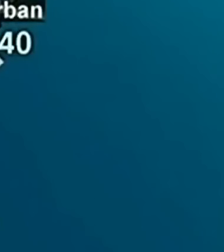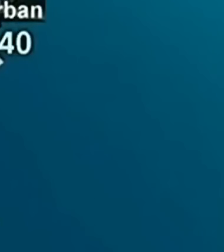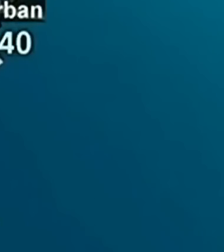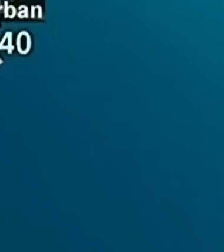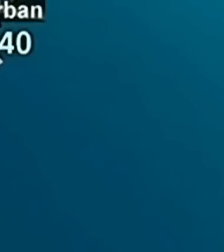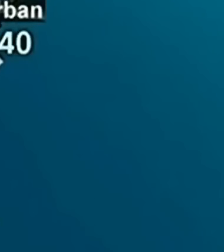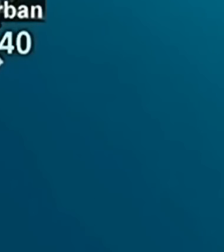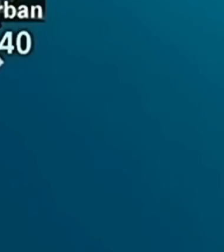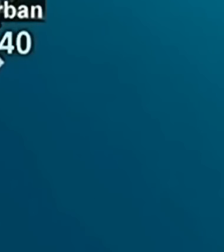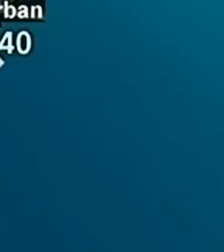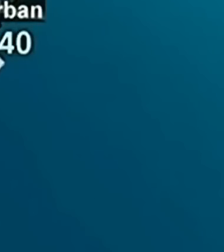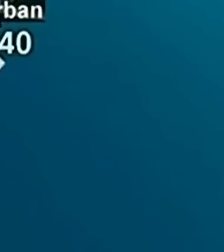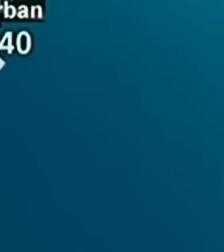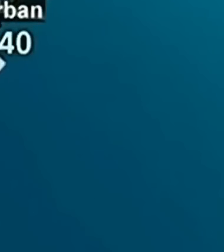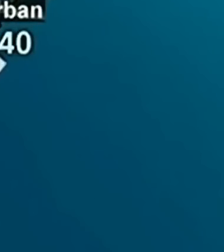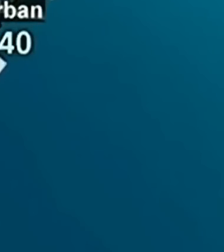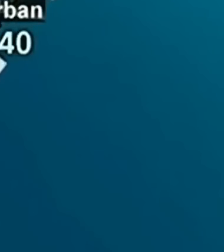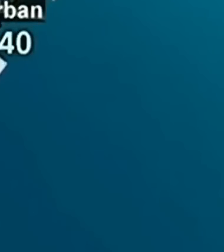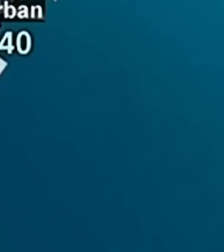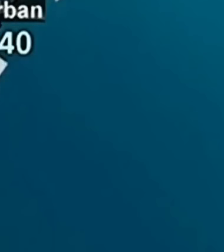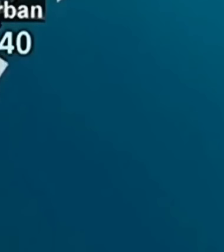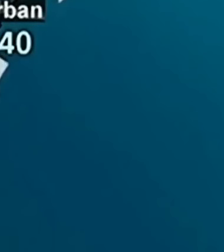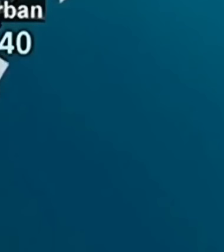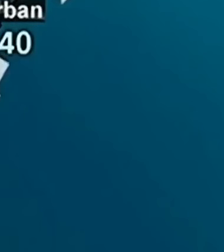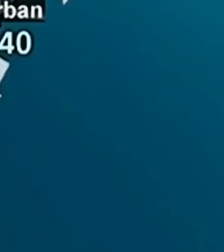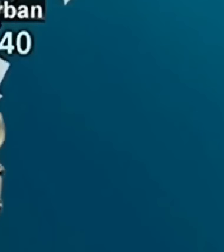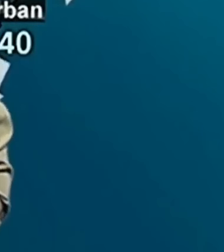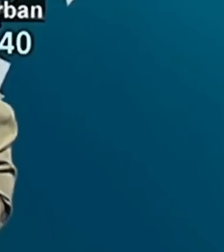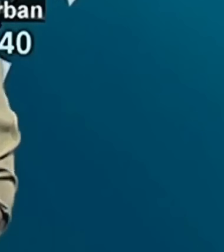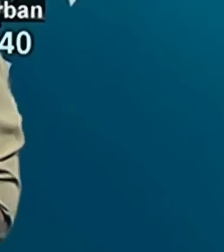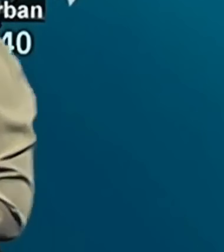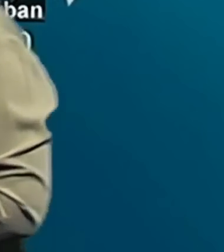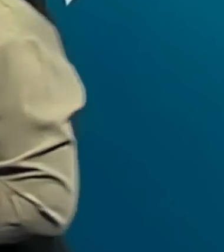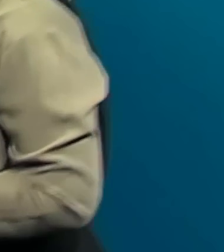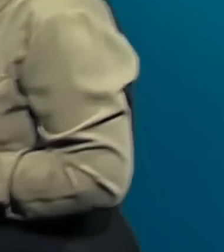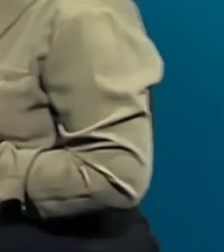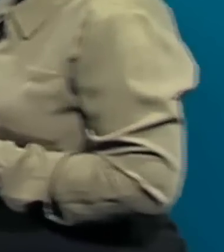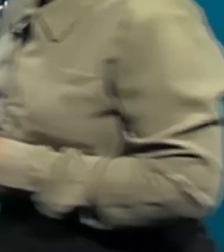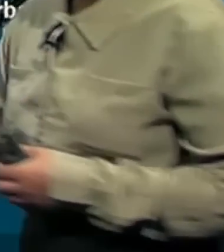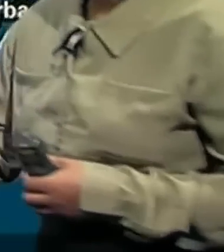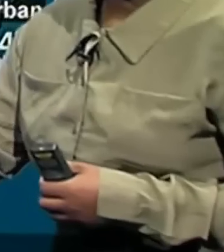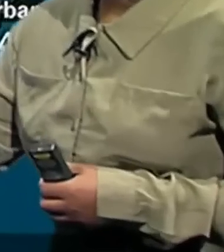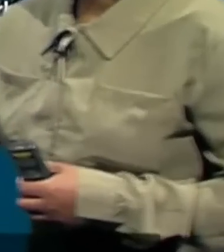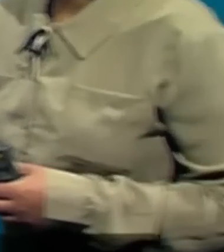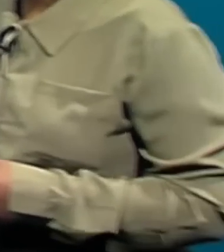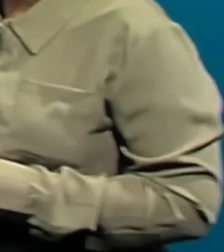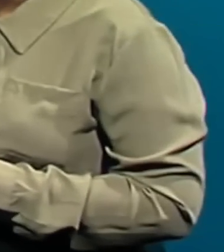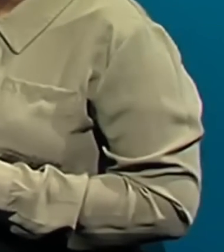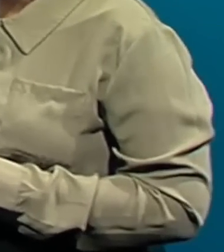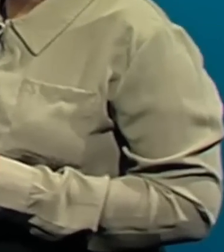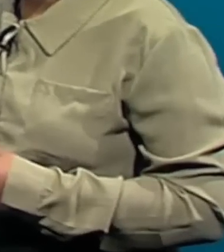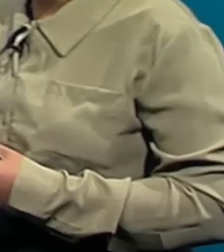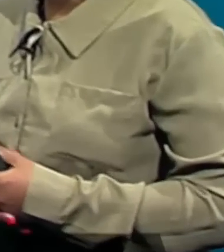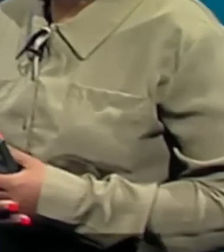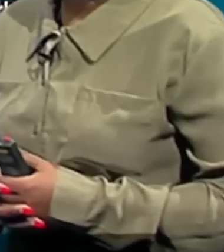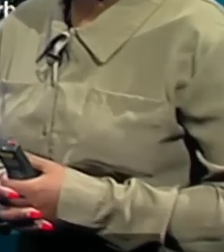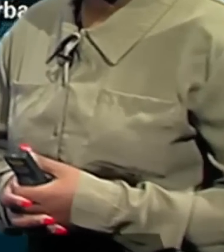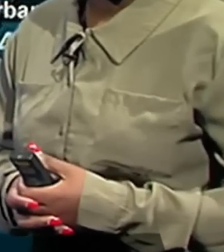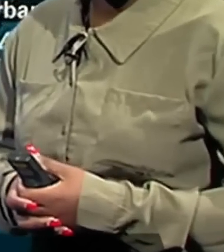Ke go lebogile ke ya memo ga etshima dume a re bone ponelo pele maemo a bosa mo bosigong jo gammogo le mo tsatsing la ka moso go tla itemogela dipula ka diperesente di